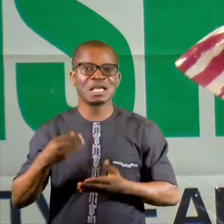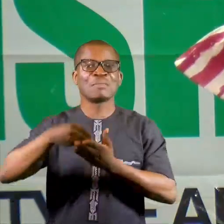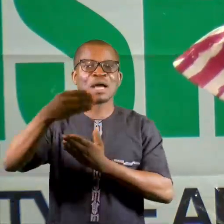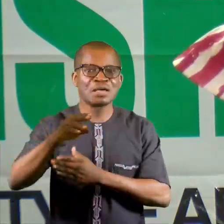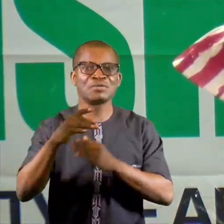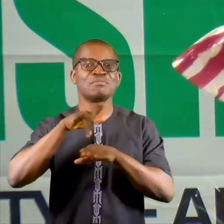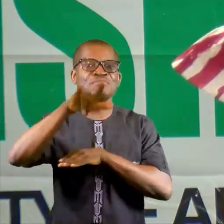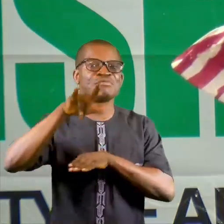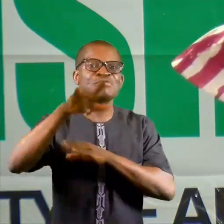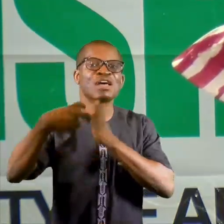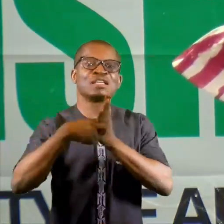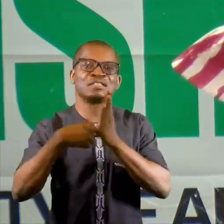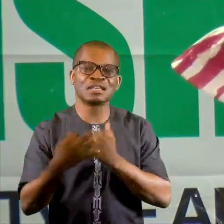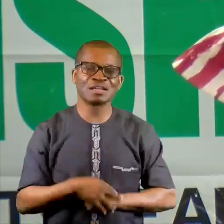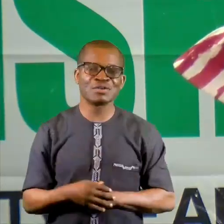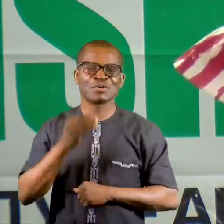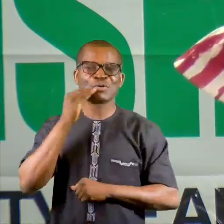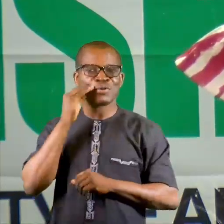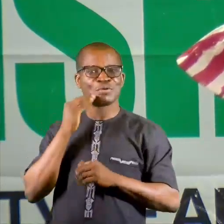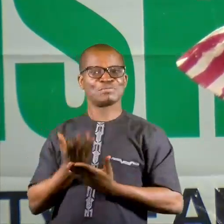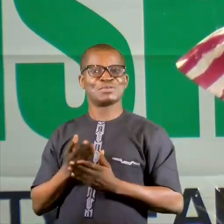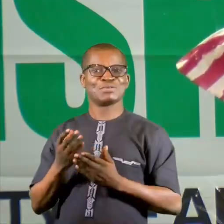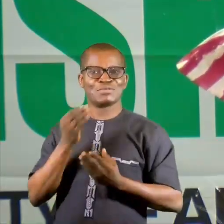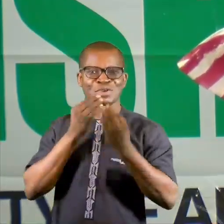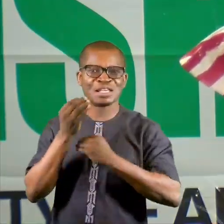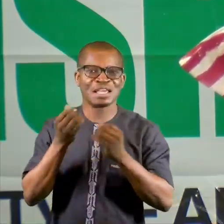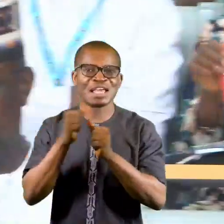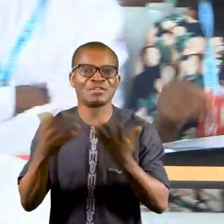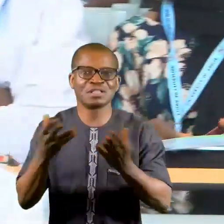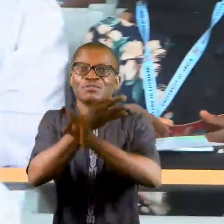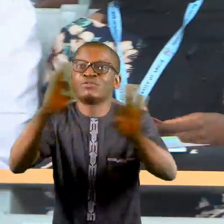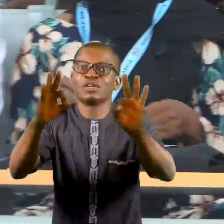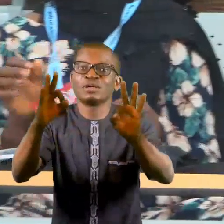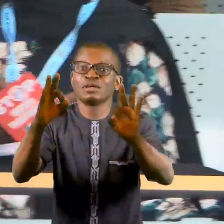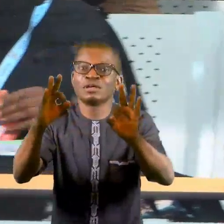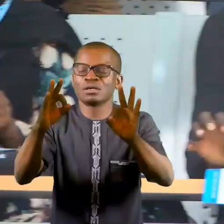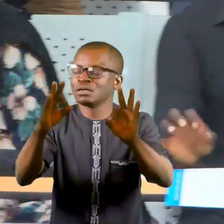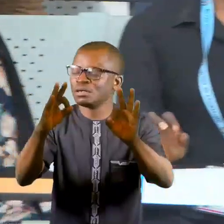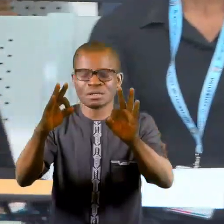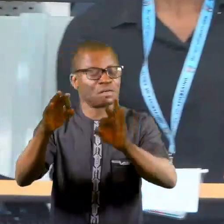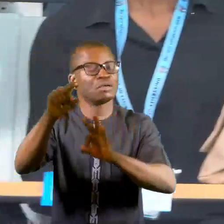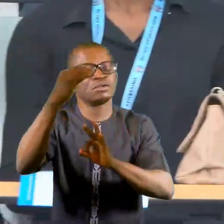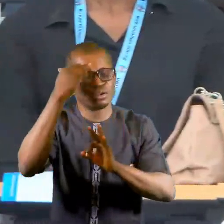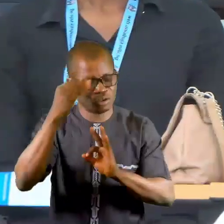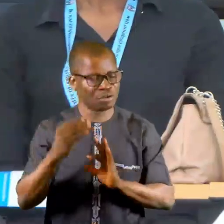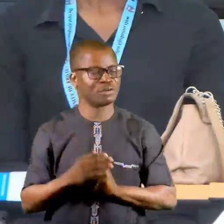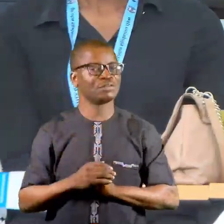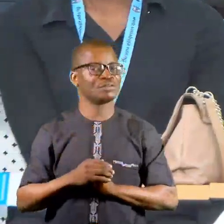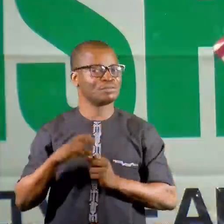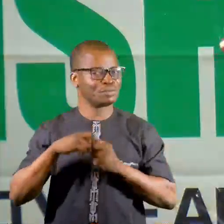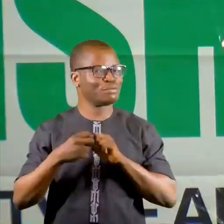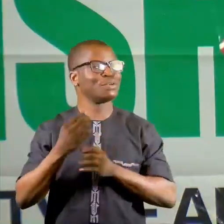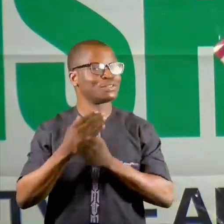ticket, accommodation, feeding, they go the whole 9 yards for free, then you should know that you are obviously the